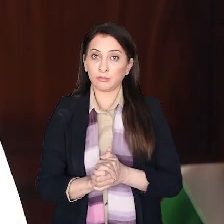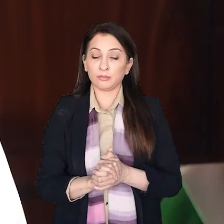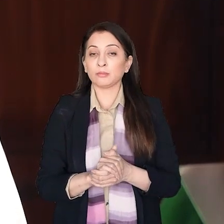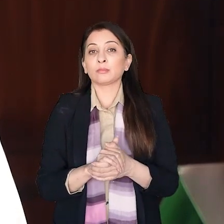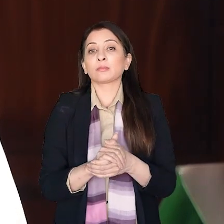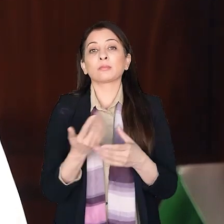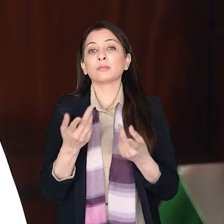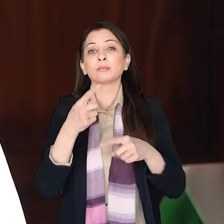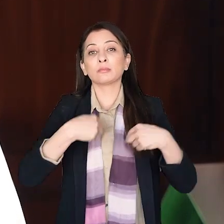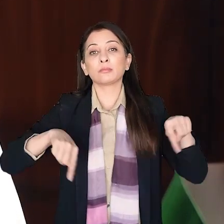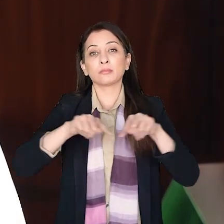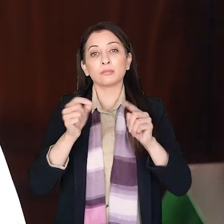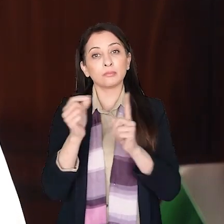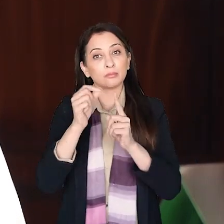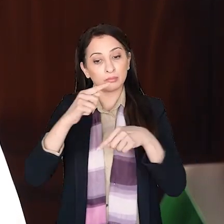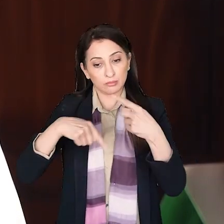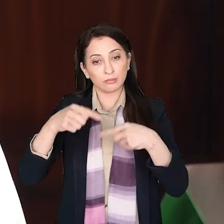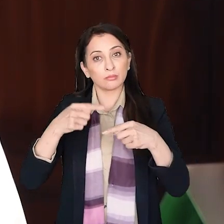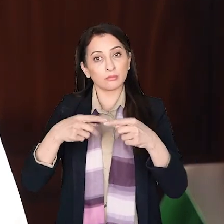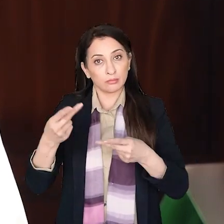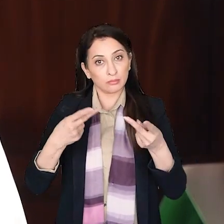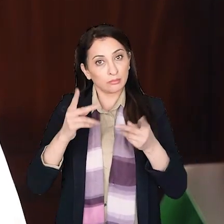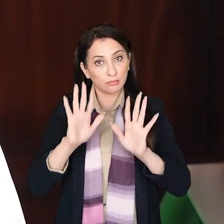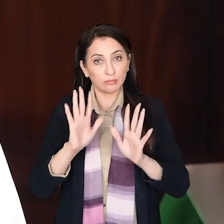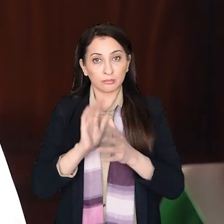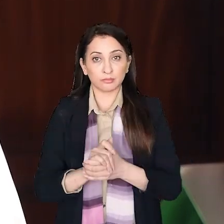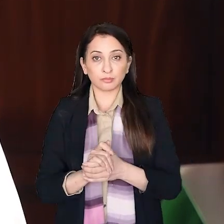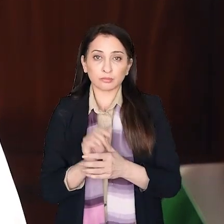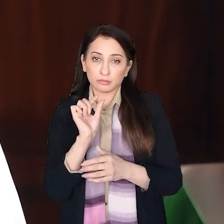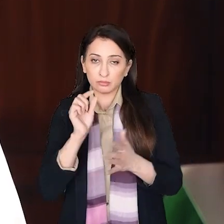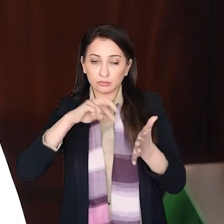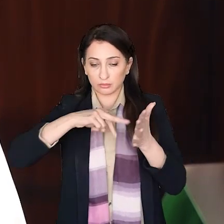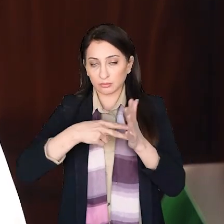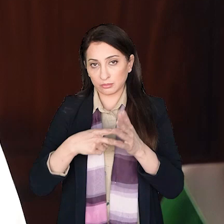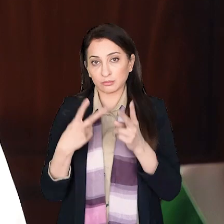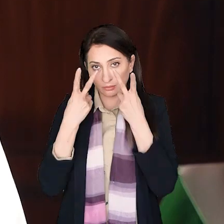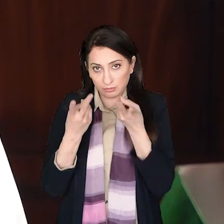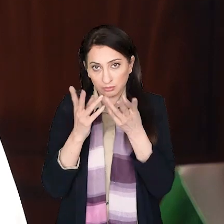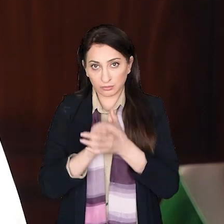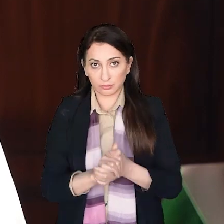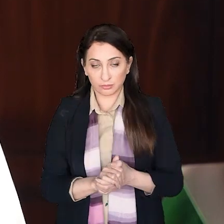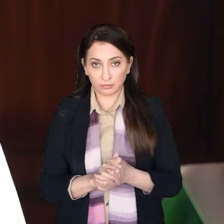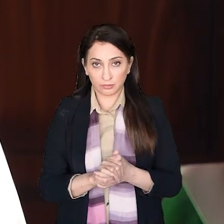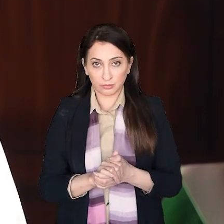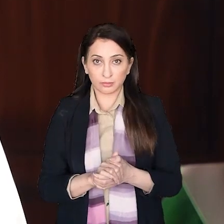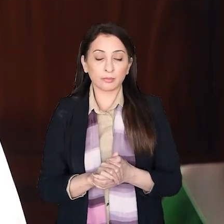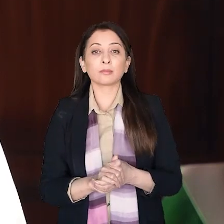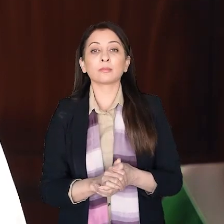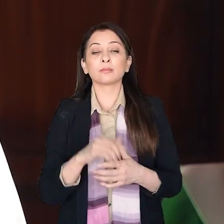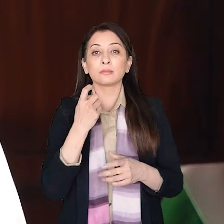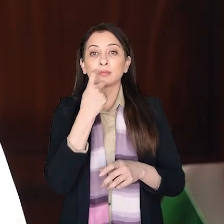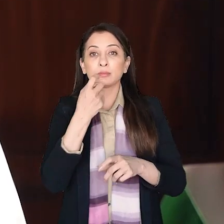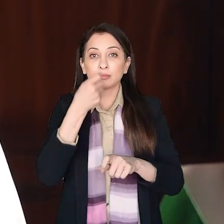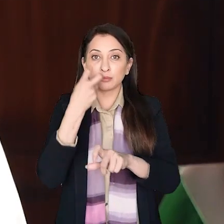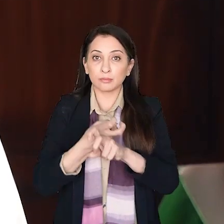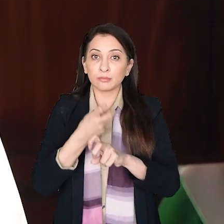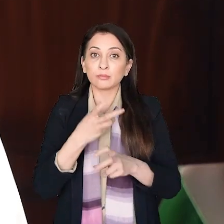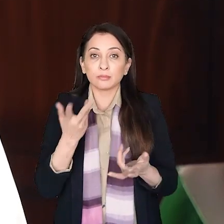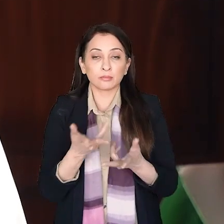also have a circular economy within Pakistan. I'll give you a few examples of this. Now, when it comes to the ceramics